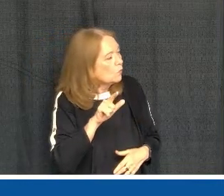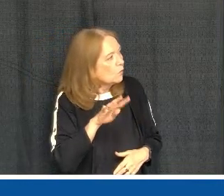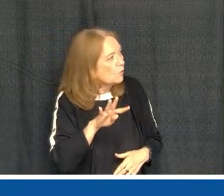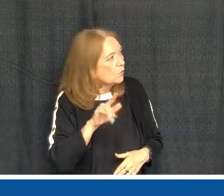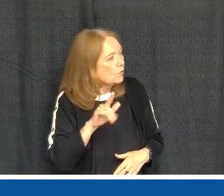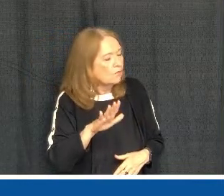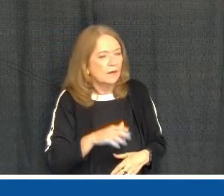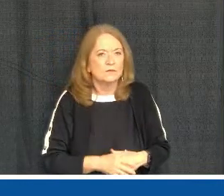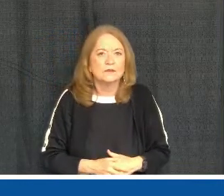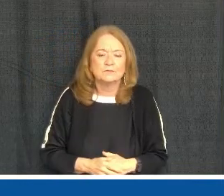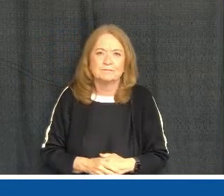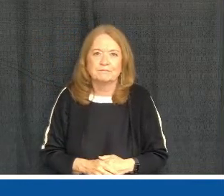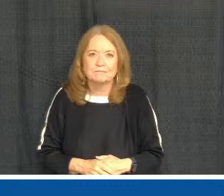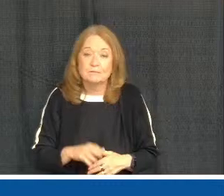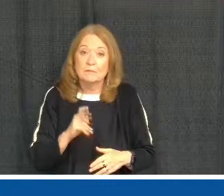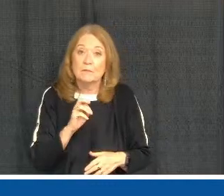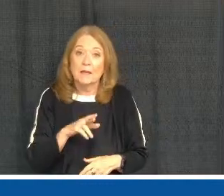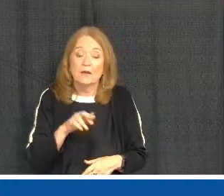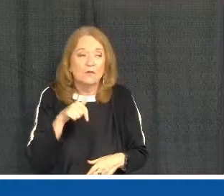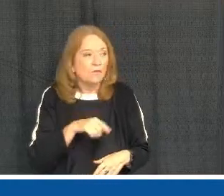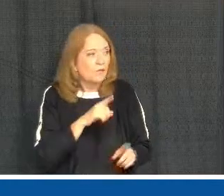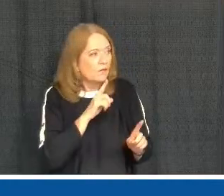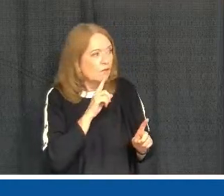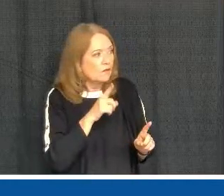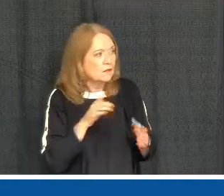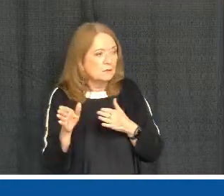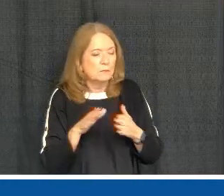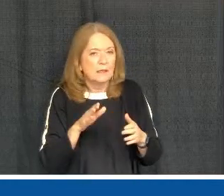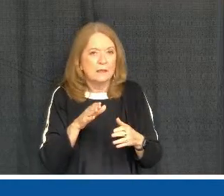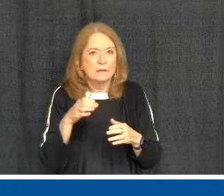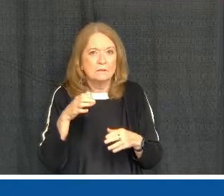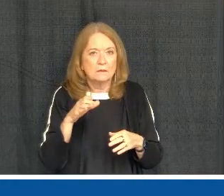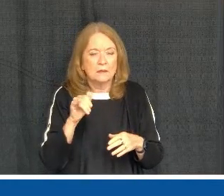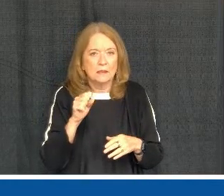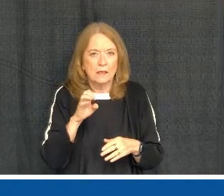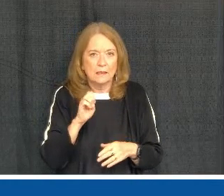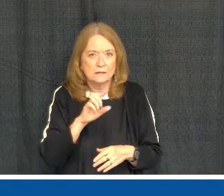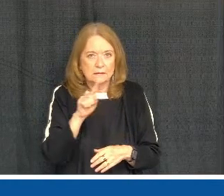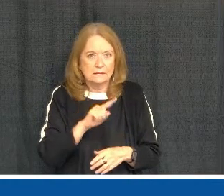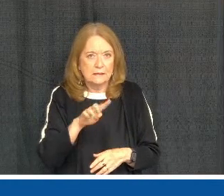Tindall. Thank you, Mayor. This is Planning Commission case Z40,